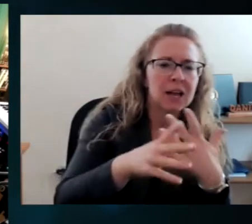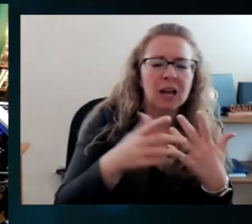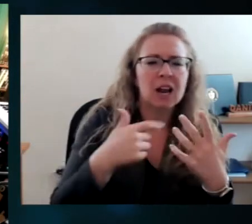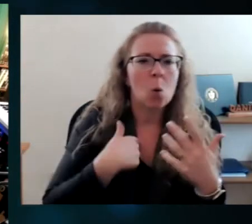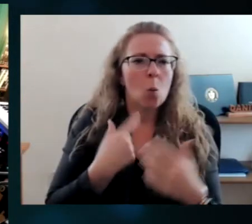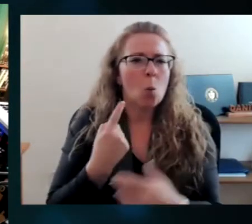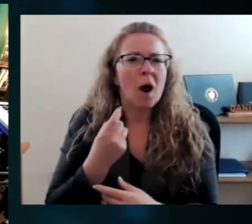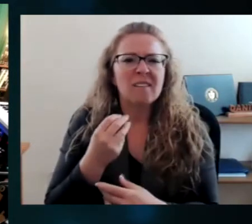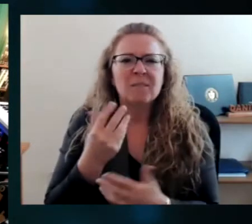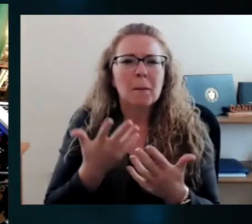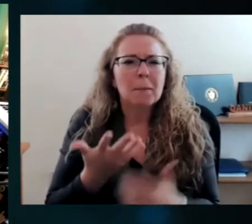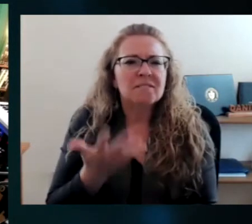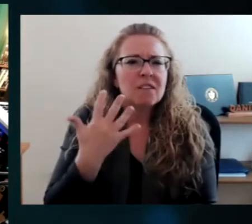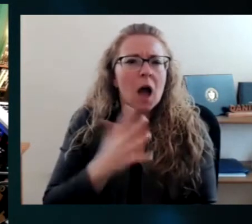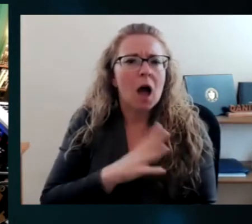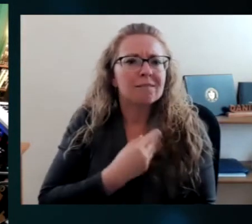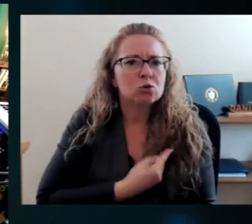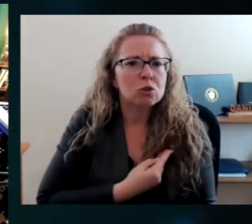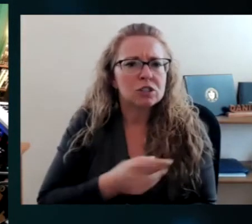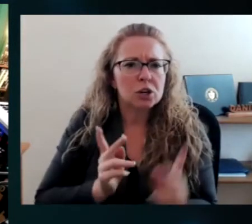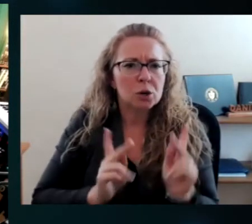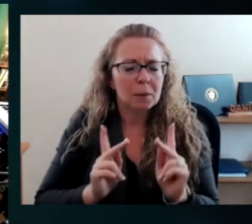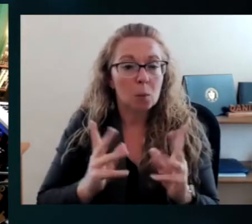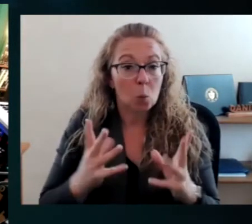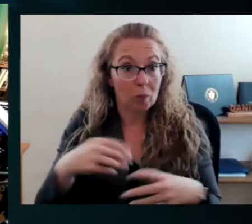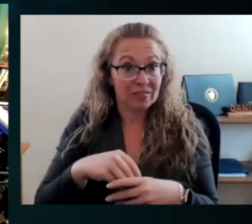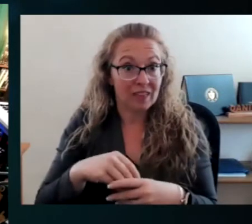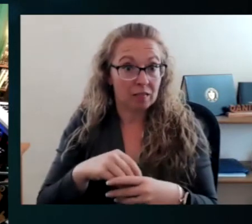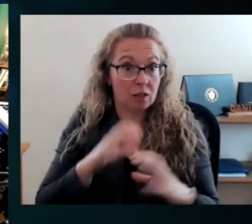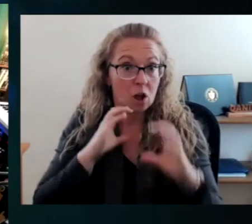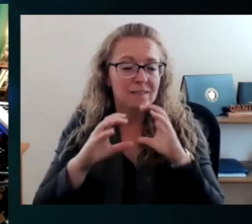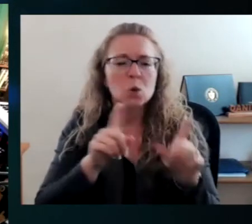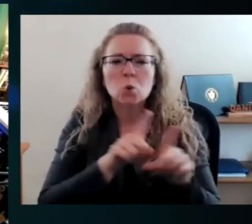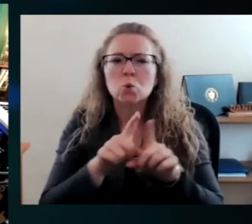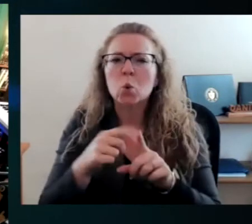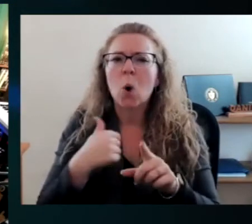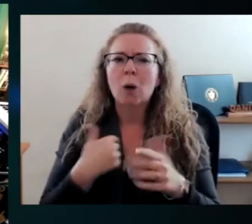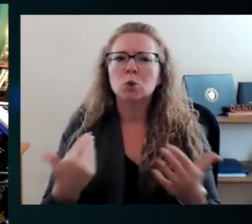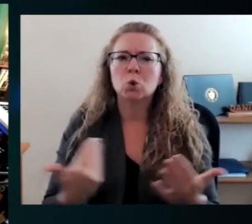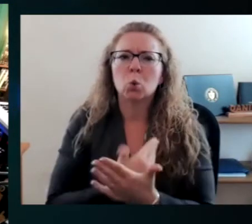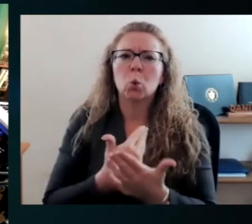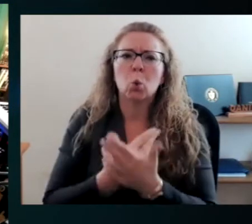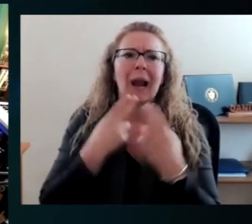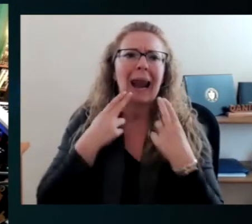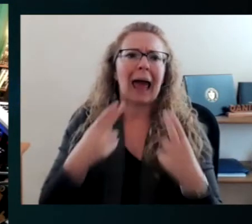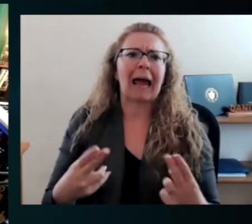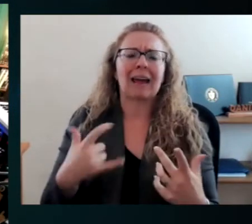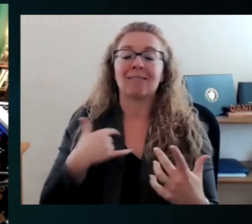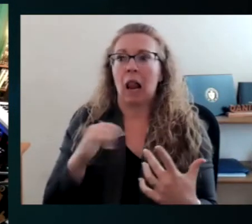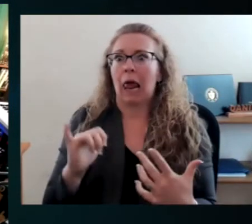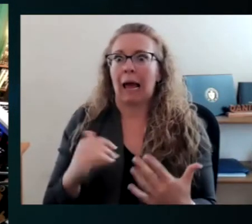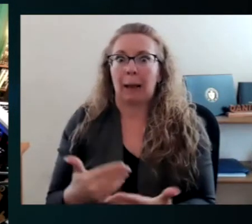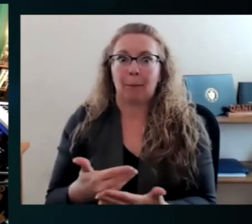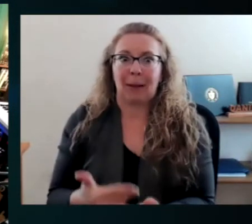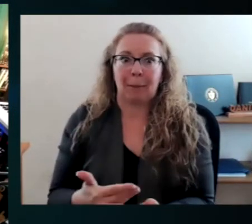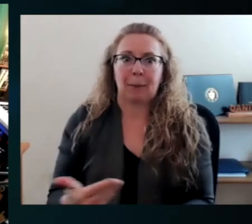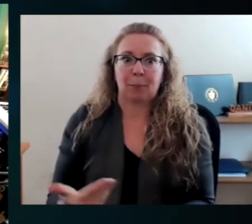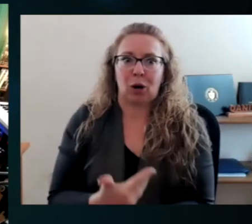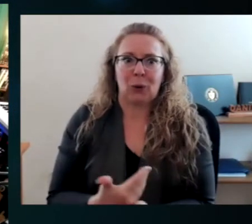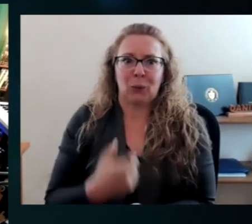in a conversation, and also the most sort of naive and freshest baby trans person in the room,